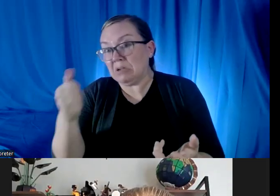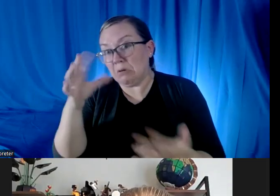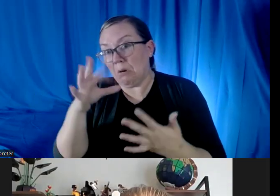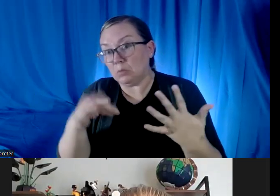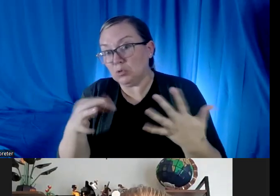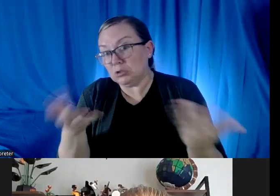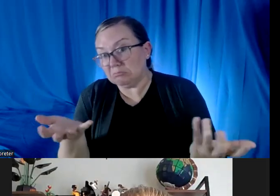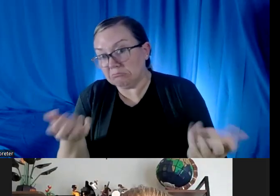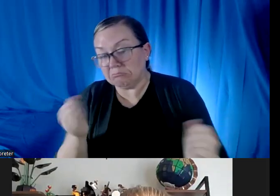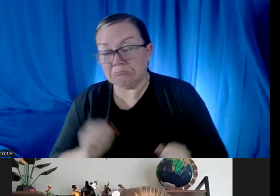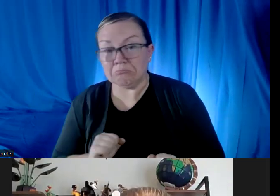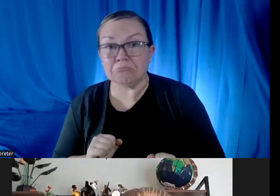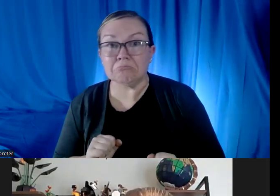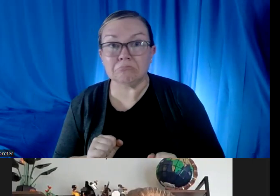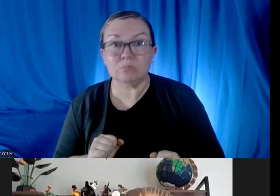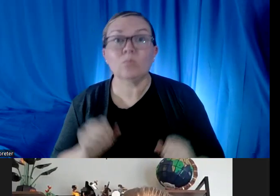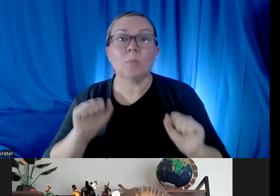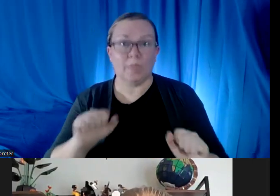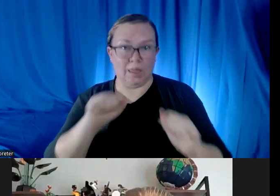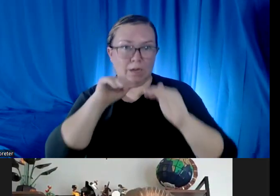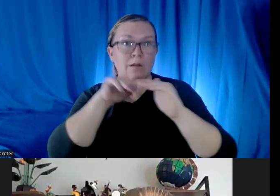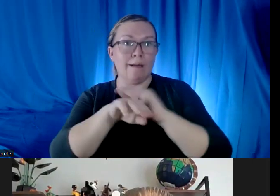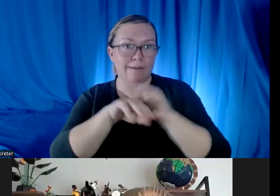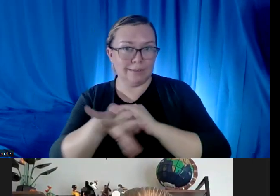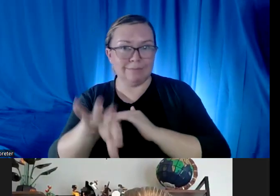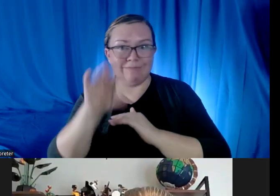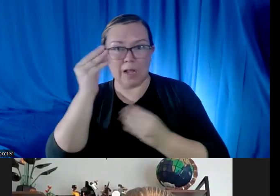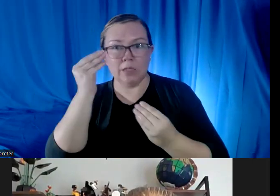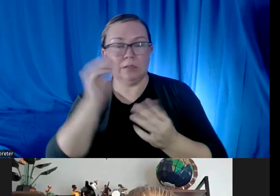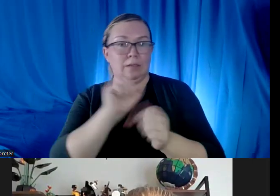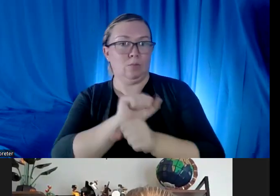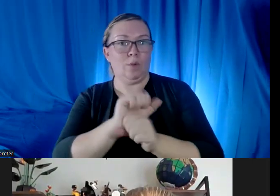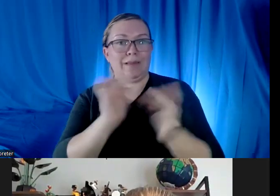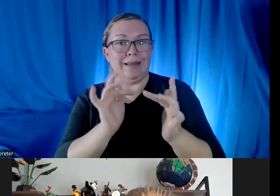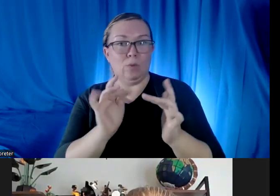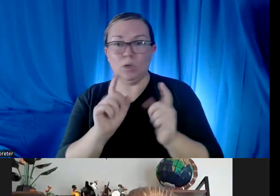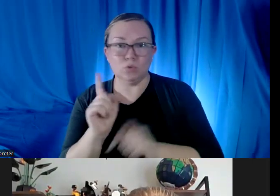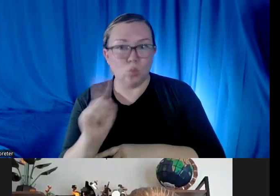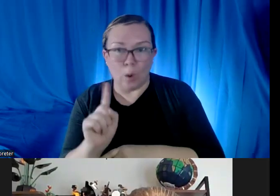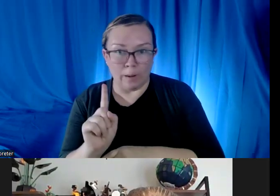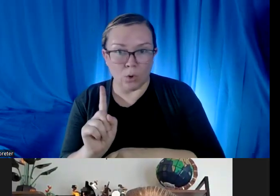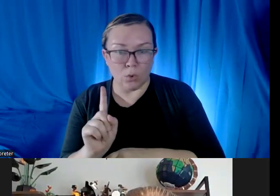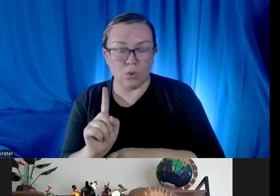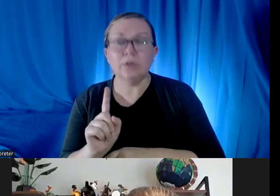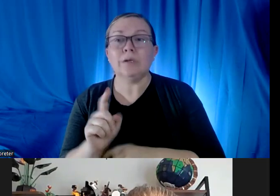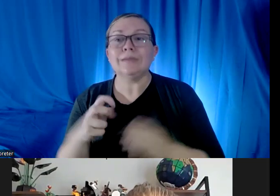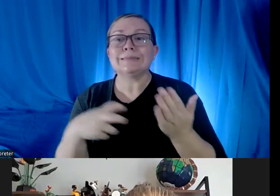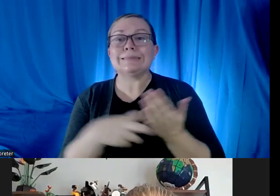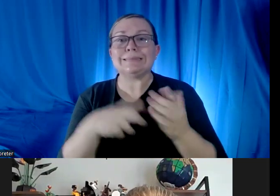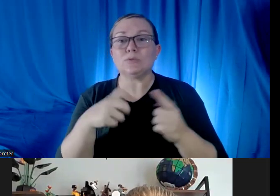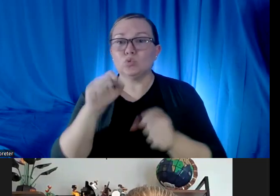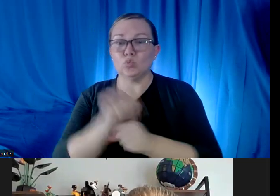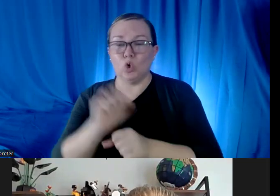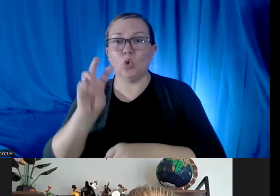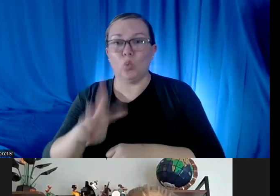go. And you can access and find the employment networks by going to the Ticket to Work